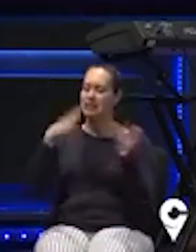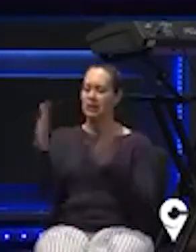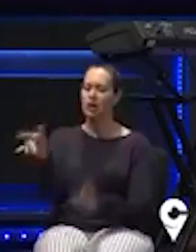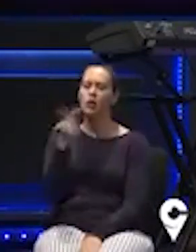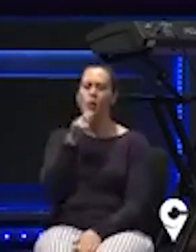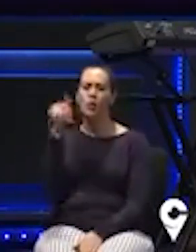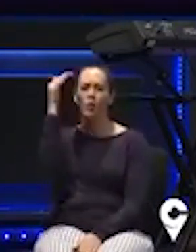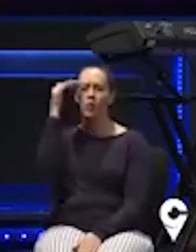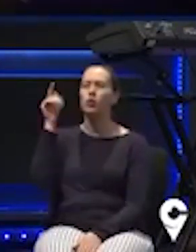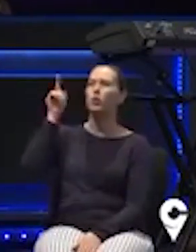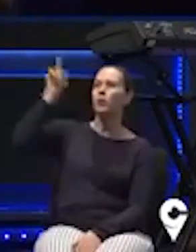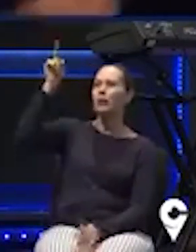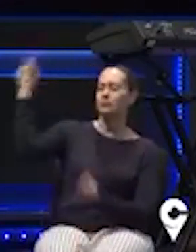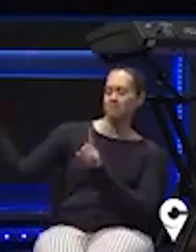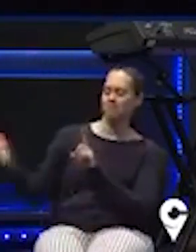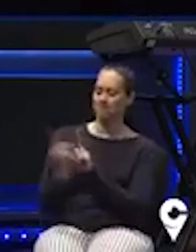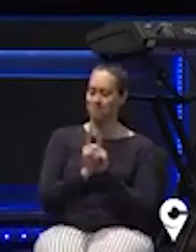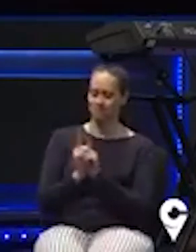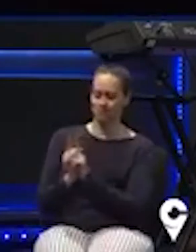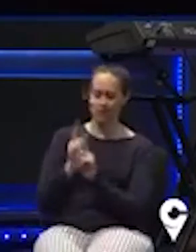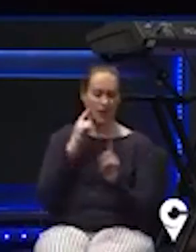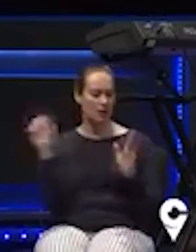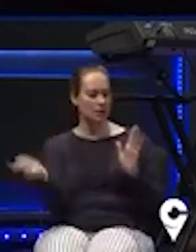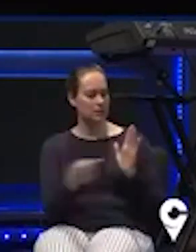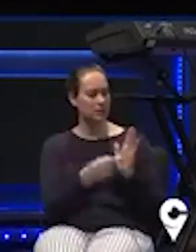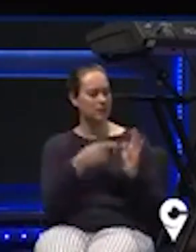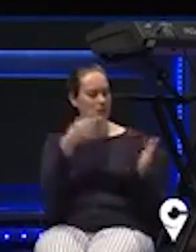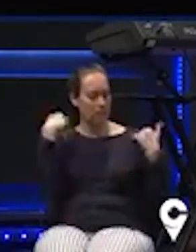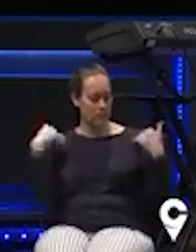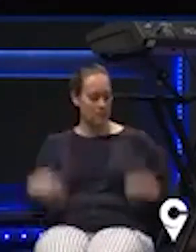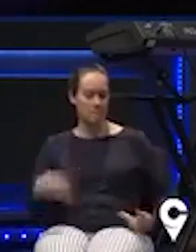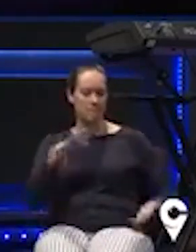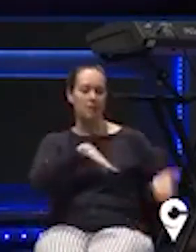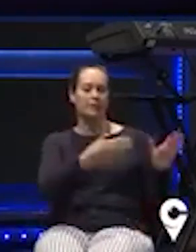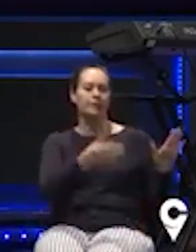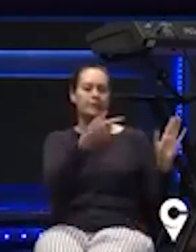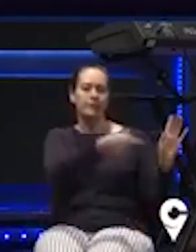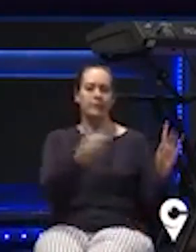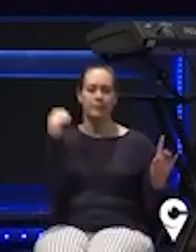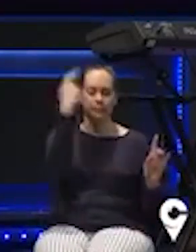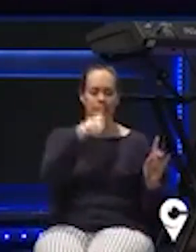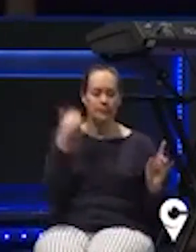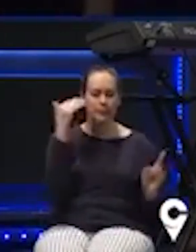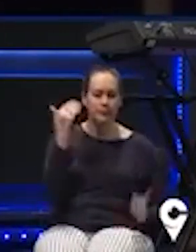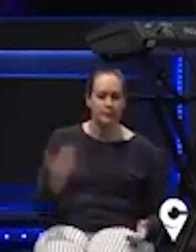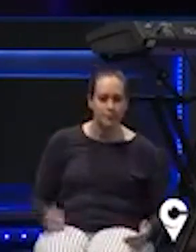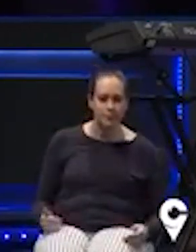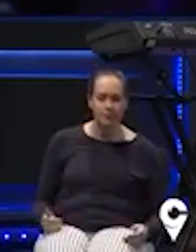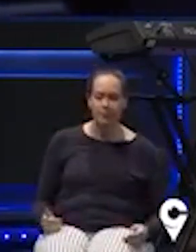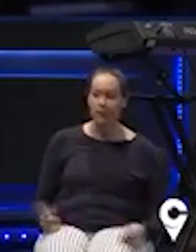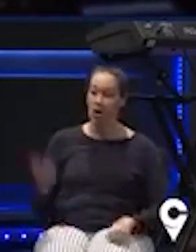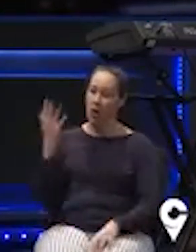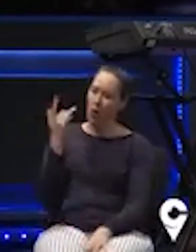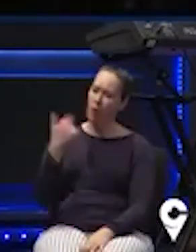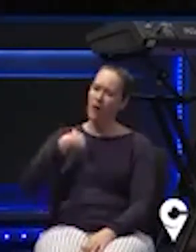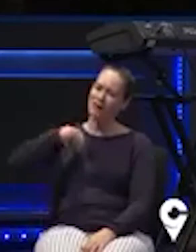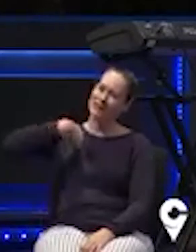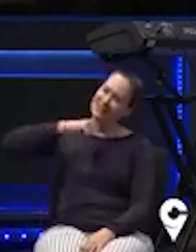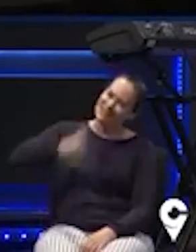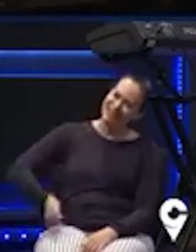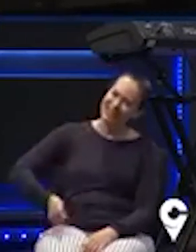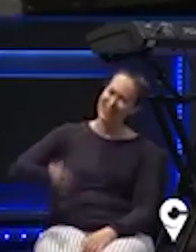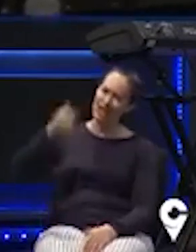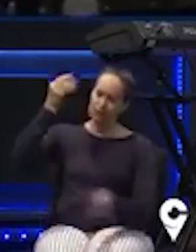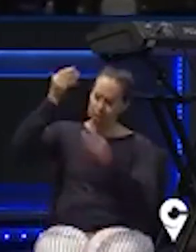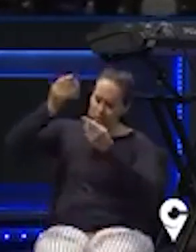him so well that they could go and identify the body? If God is dead, would you tell me why I wasn't notified? I'm one